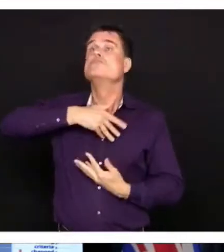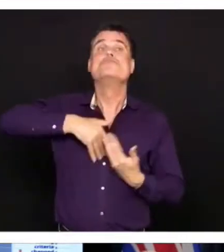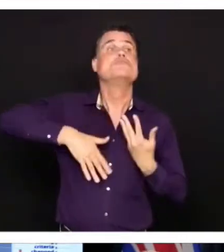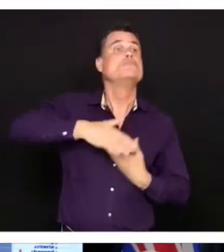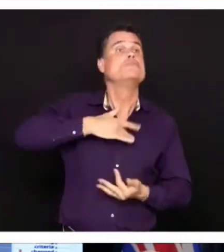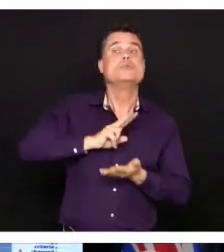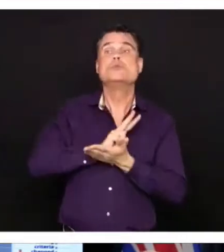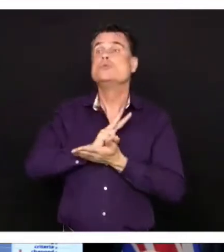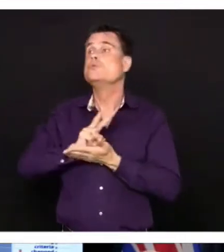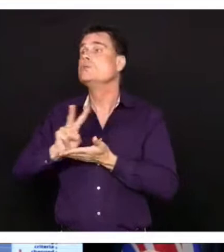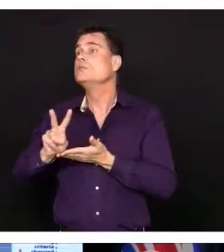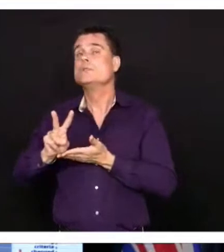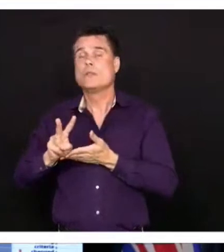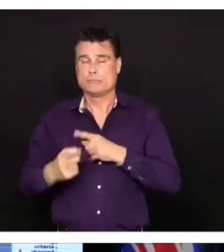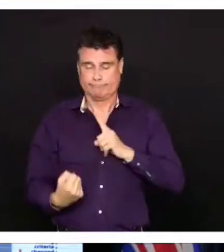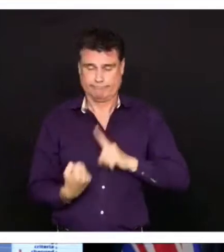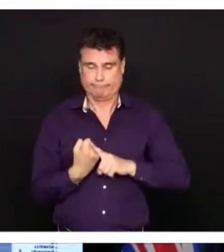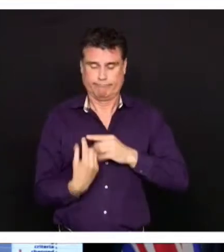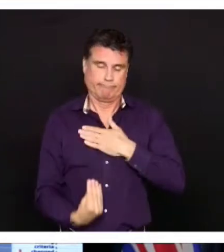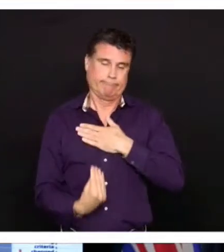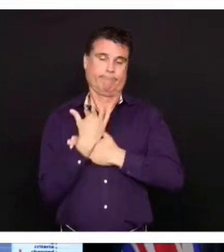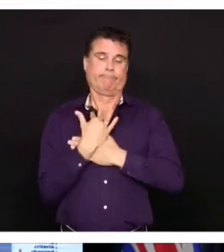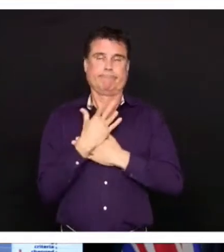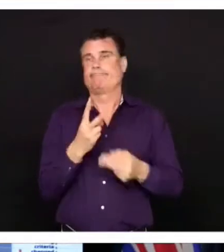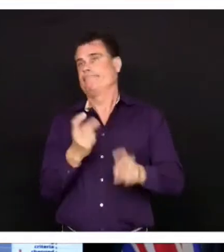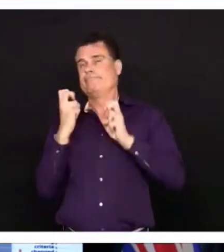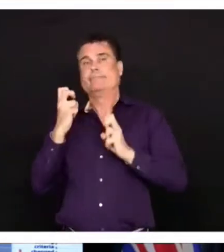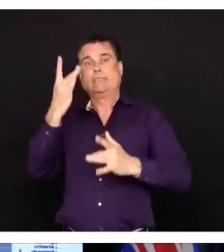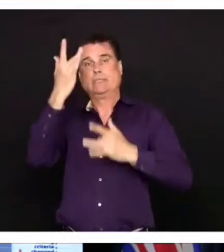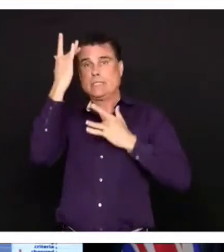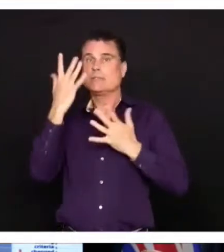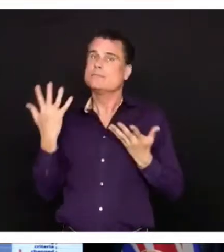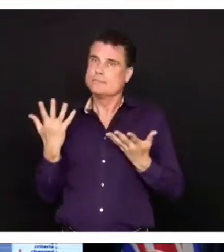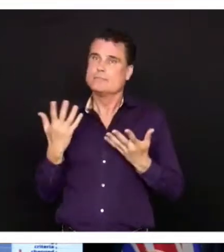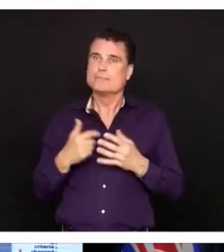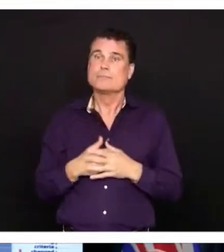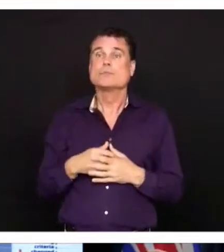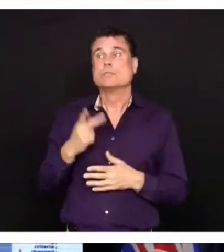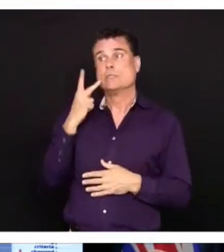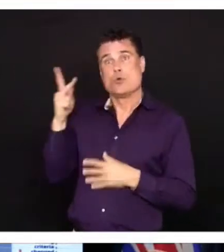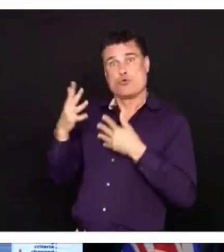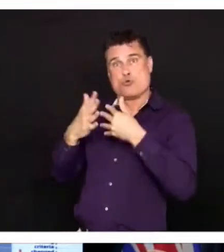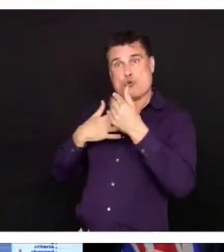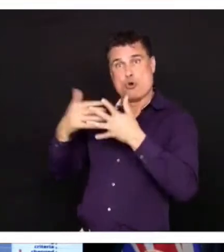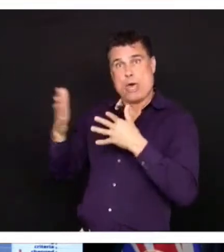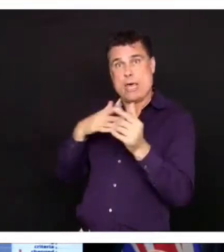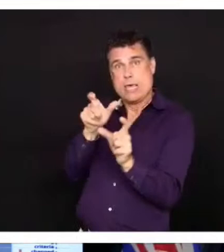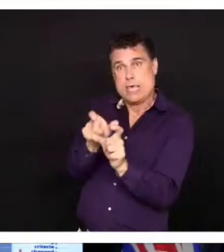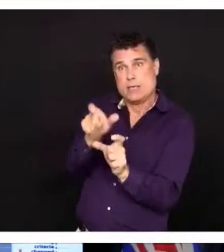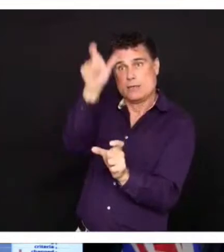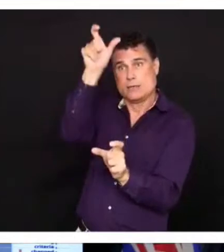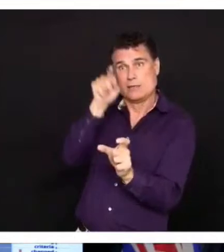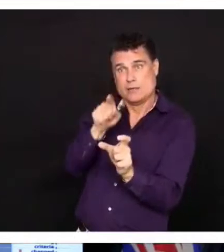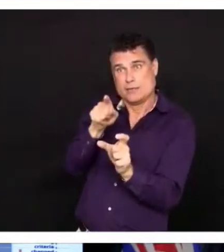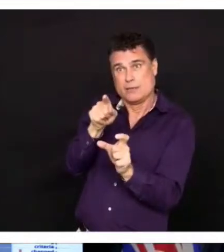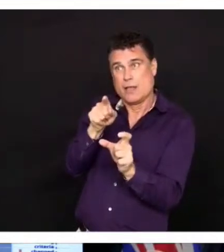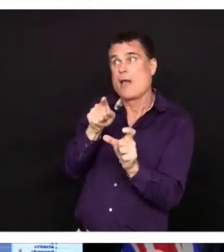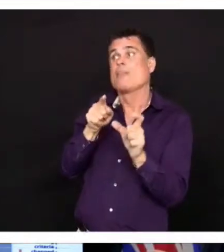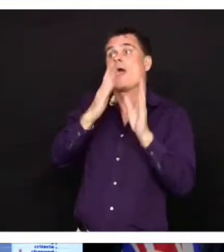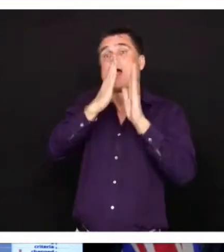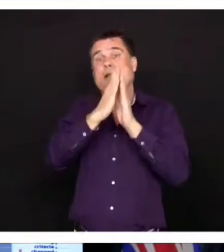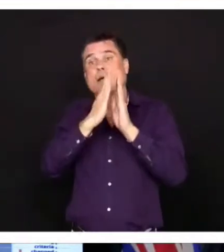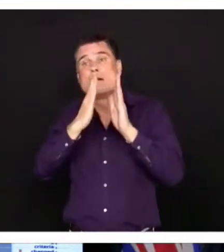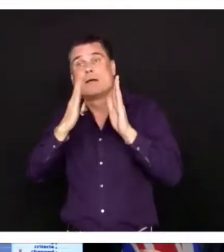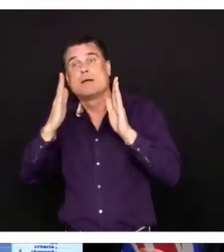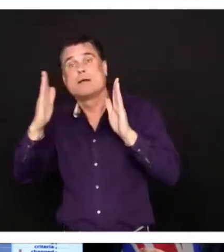That's our bending the curve. The second line that I've put in on April 9th is when we, last week, when we